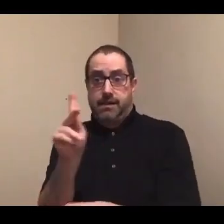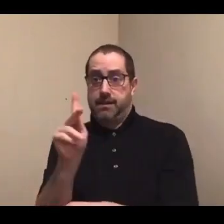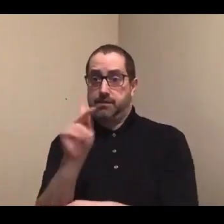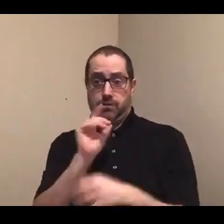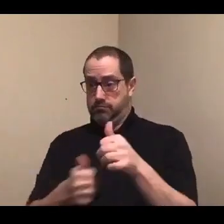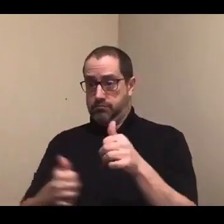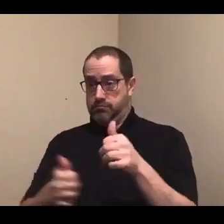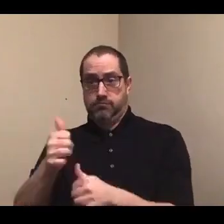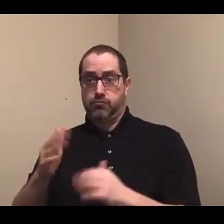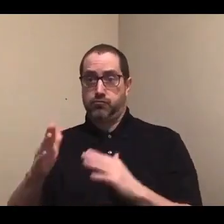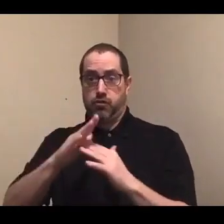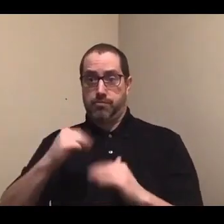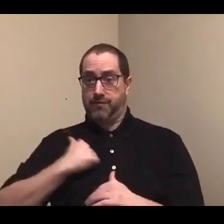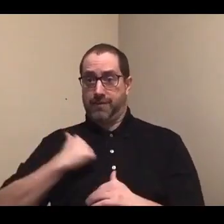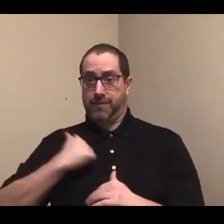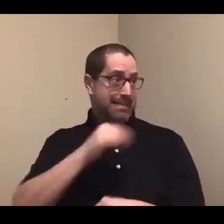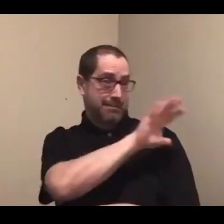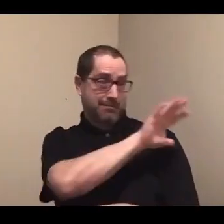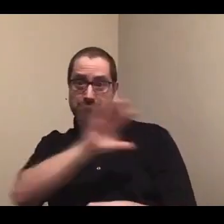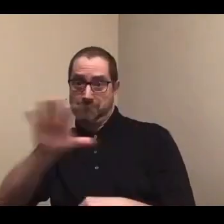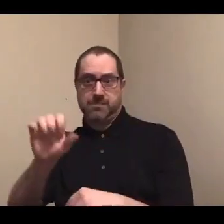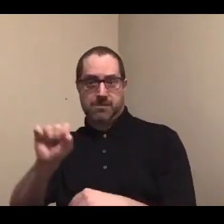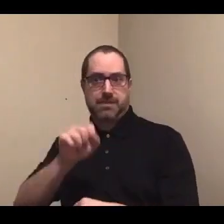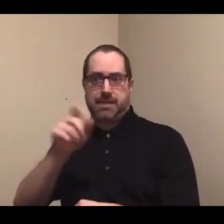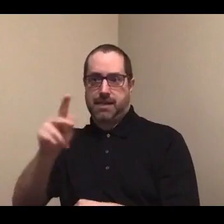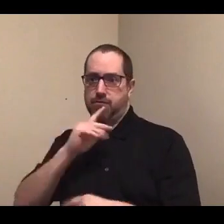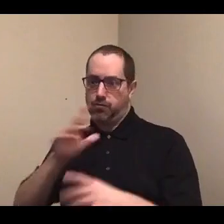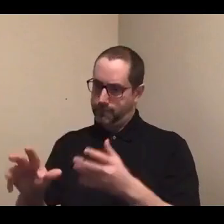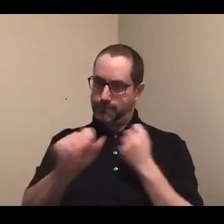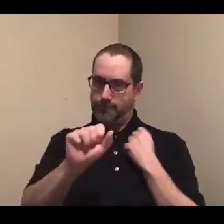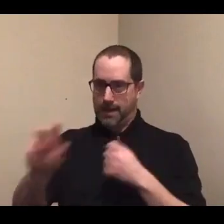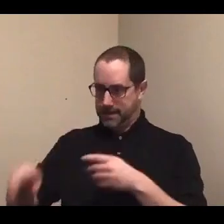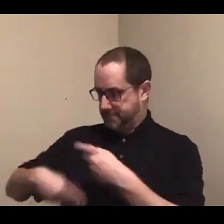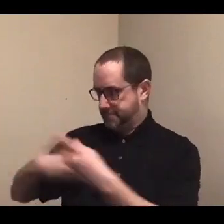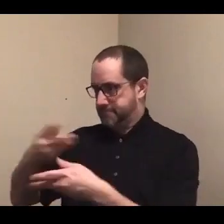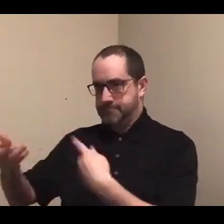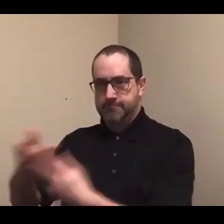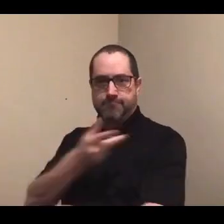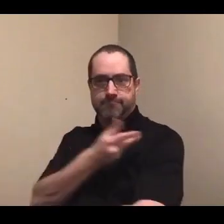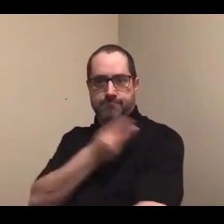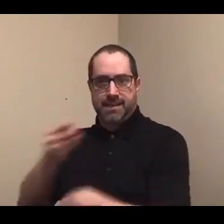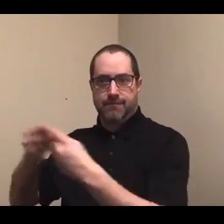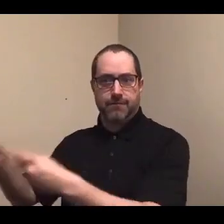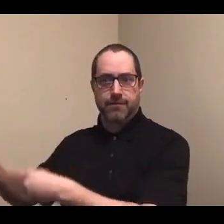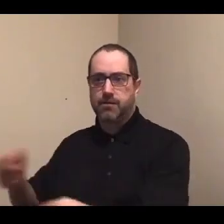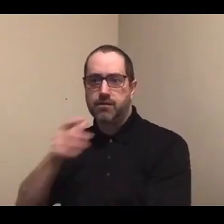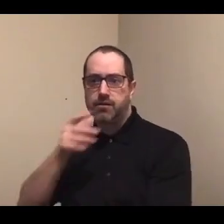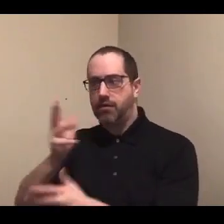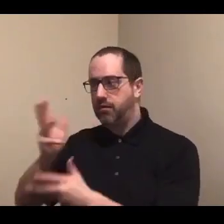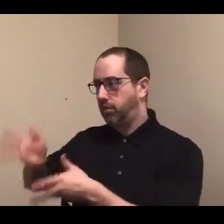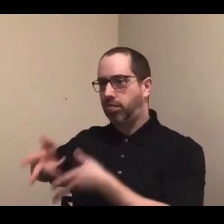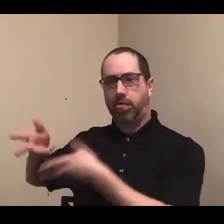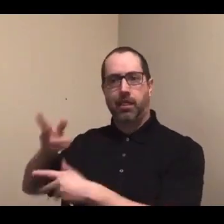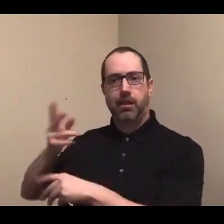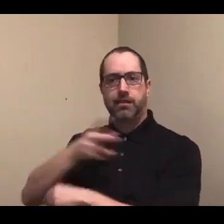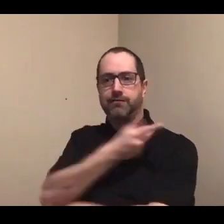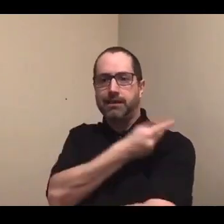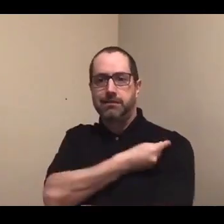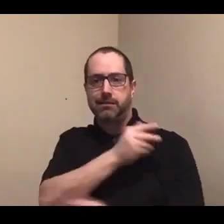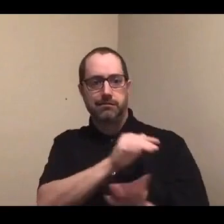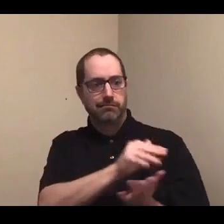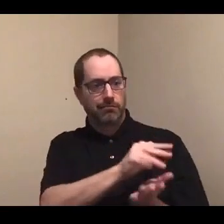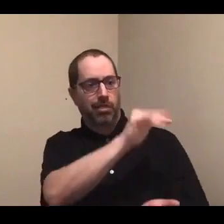getting needles into arms faster and not having vaccines sitting in refrigerators. The SHA patient booking